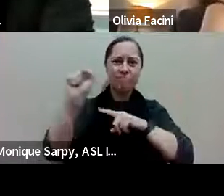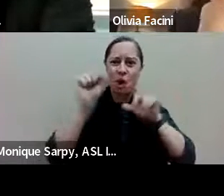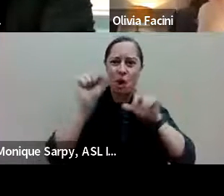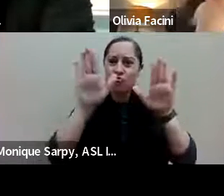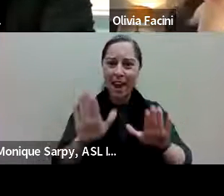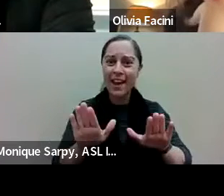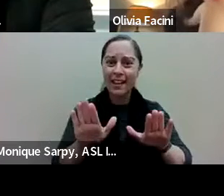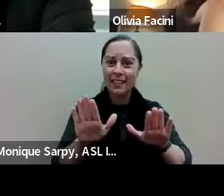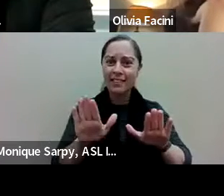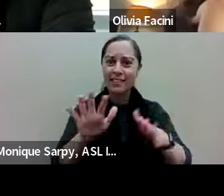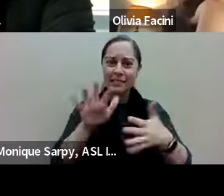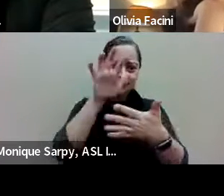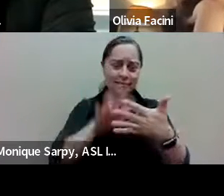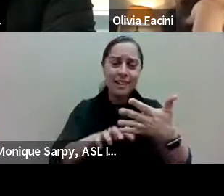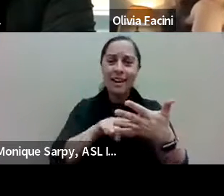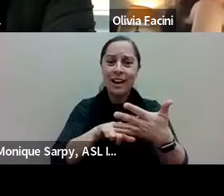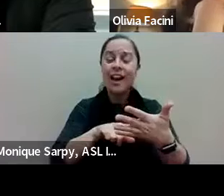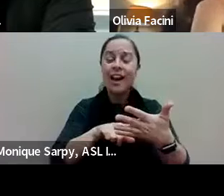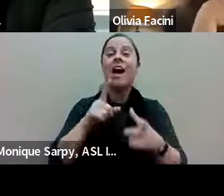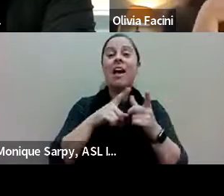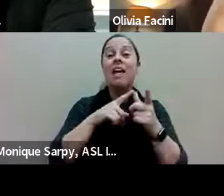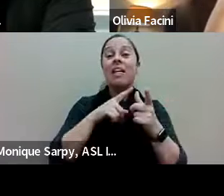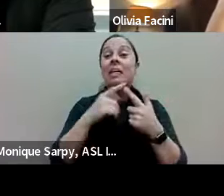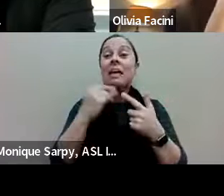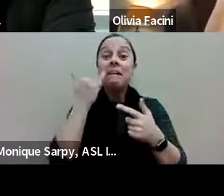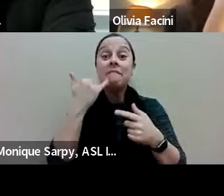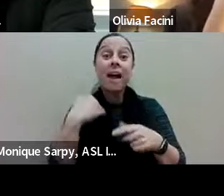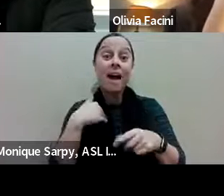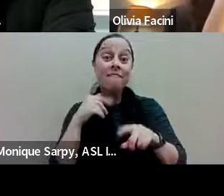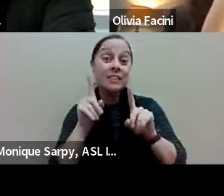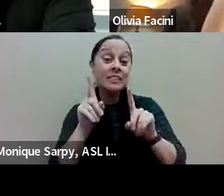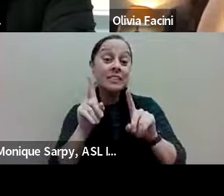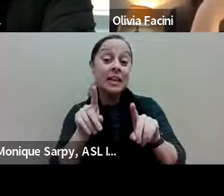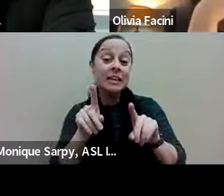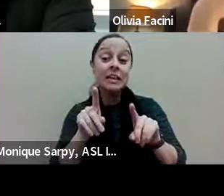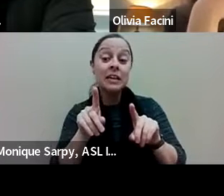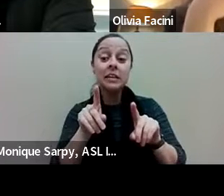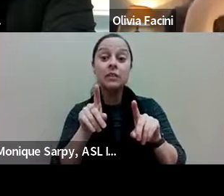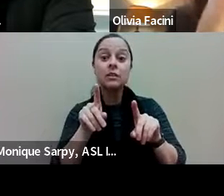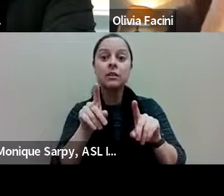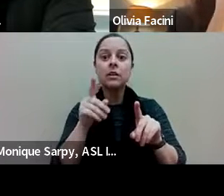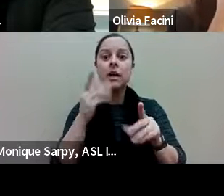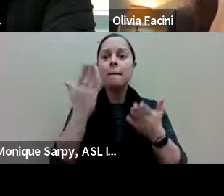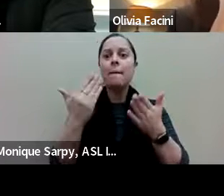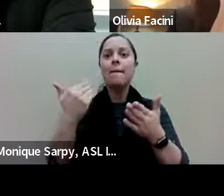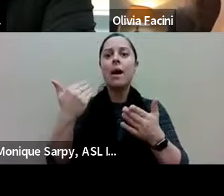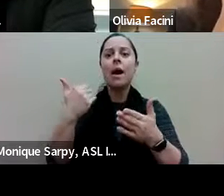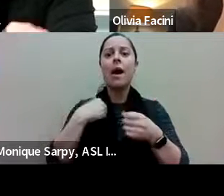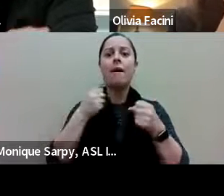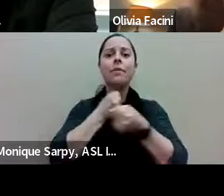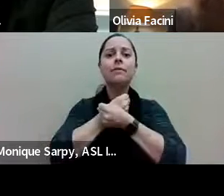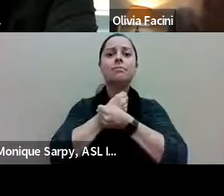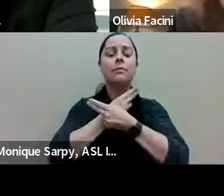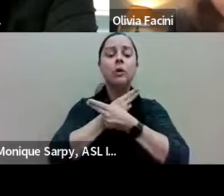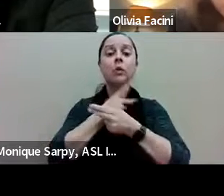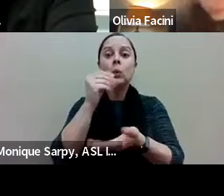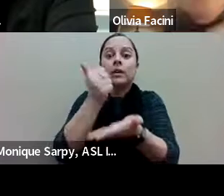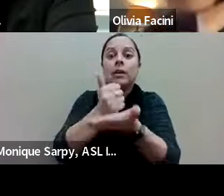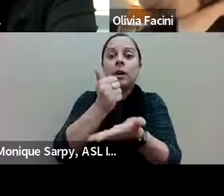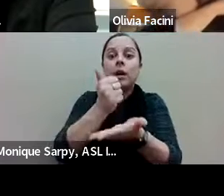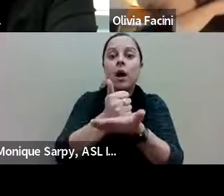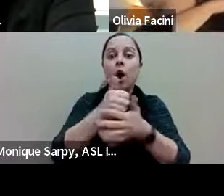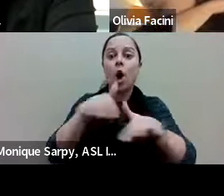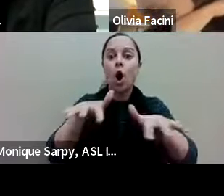there are attendants that will be kind of like assisting the audience members to go in the